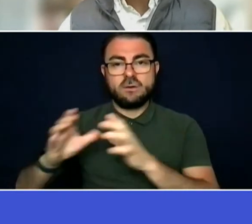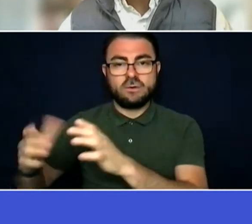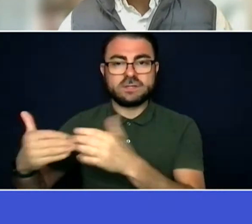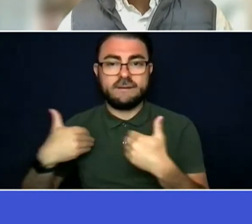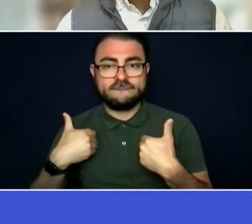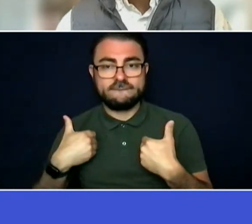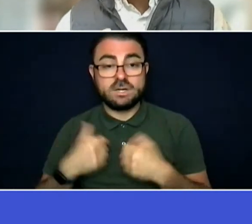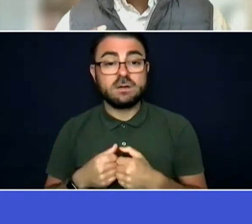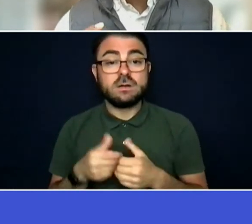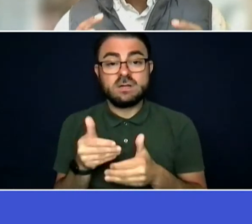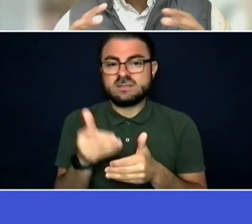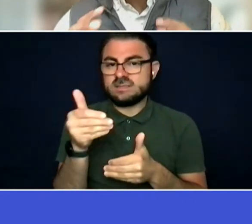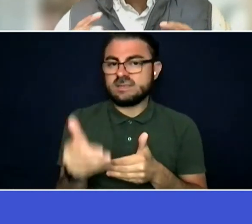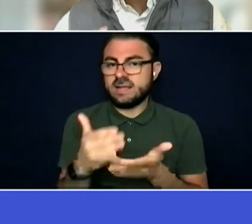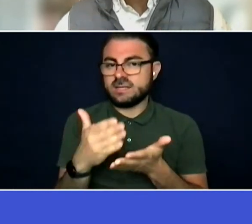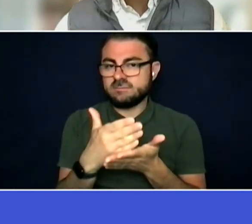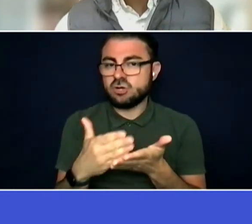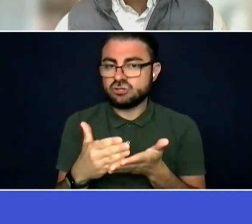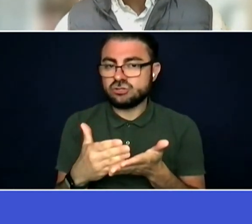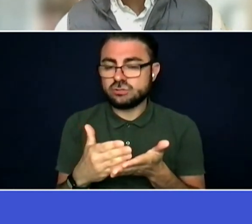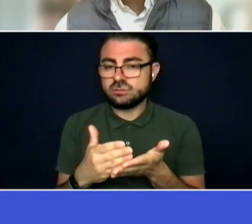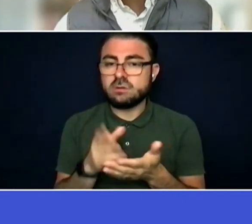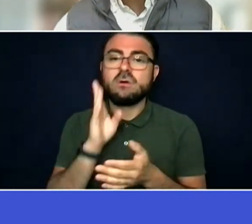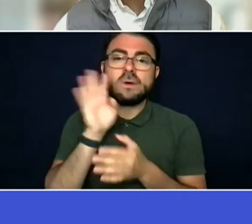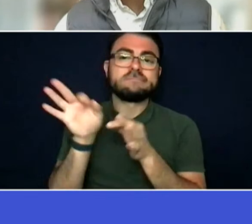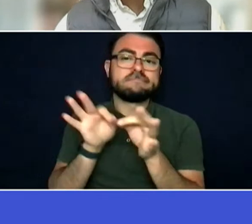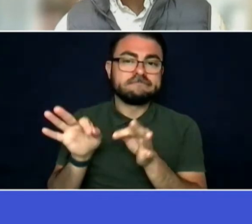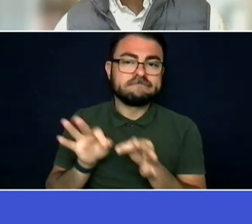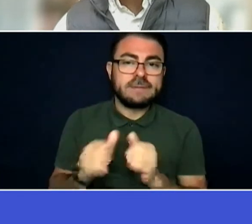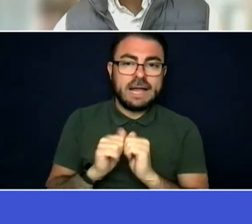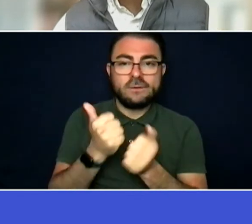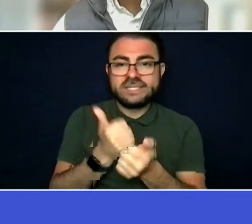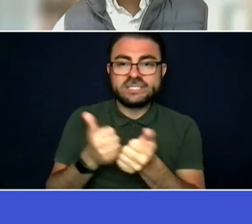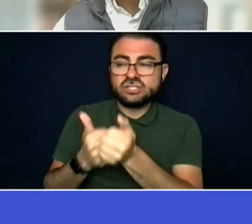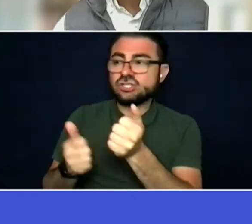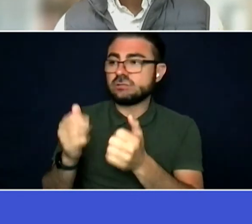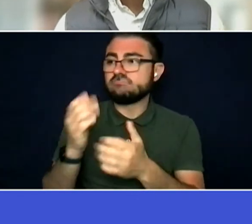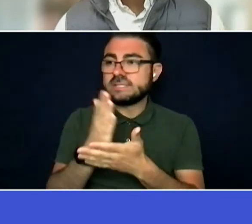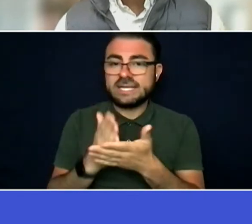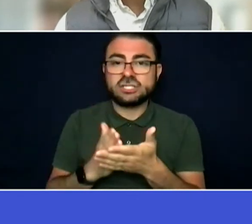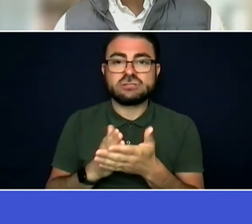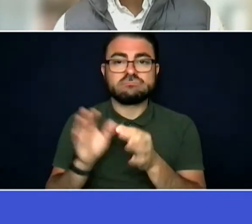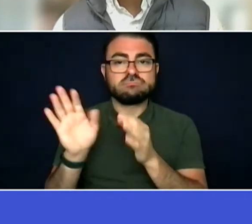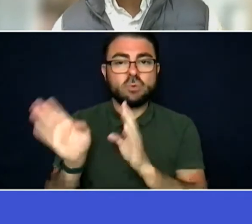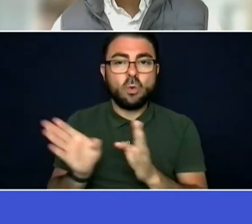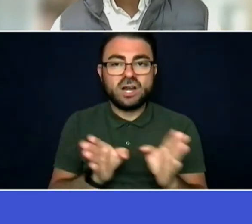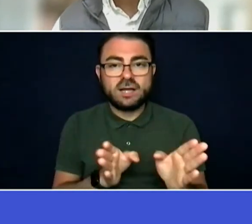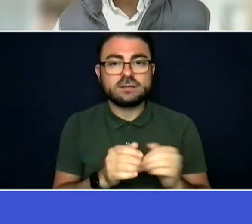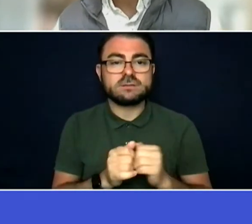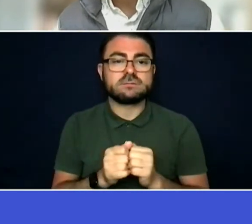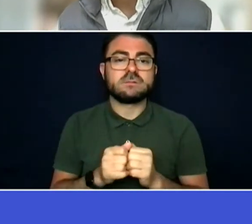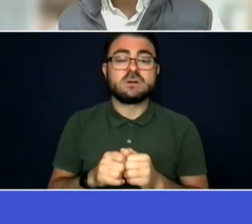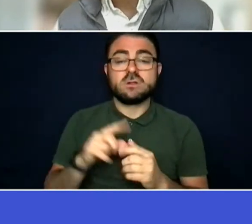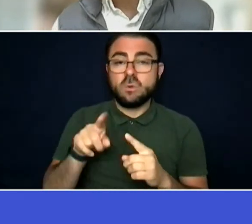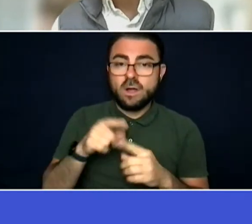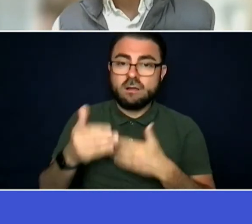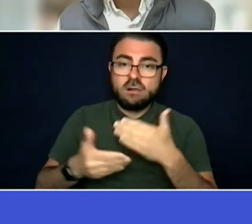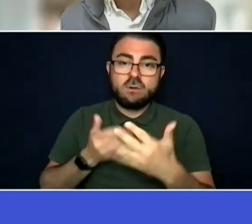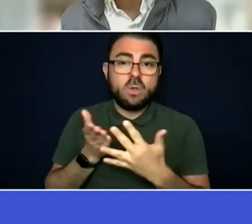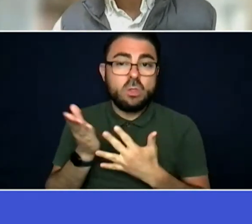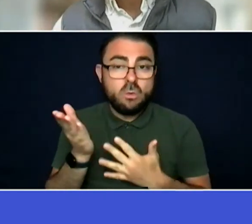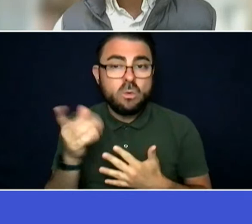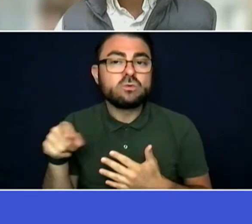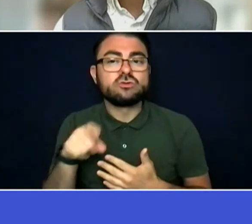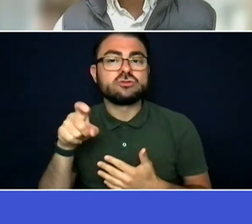sections are just going to describe how each of those sections are organized, so you have a sense as you're working through it, what you should expect to see.